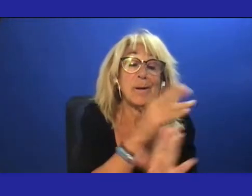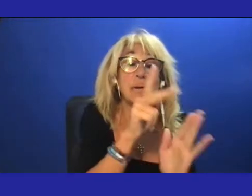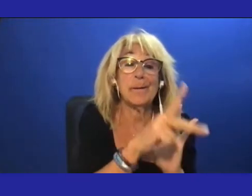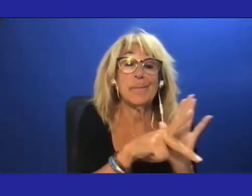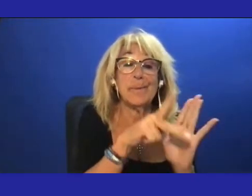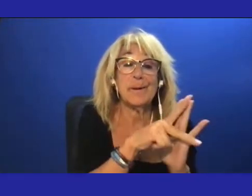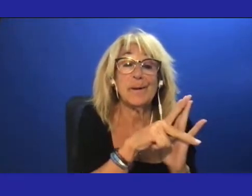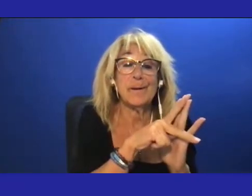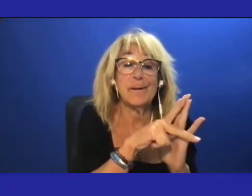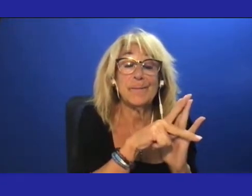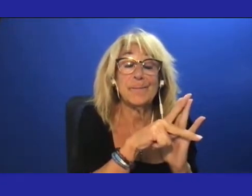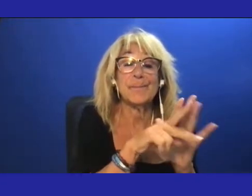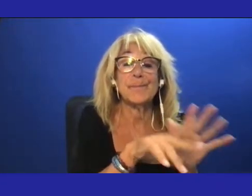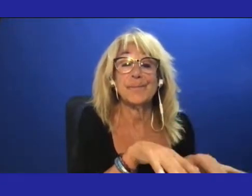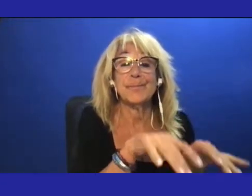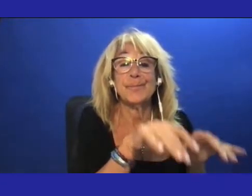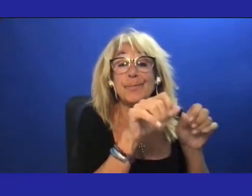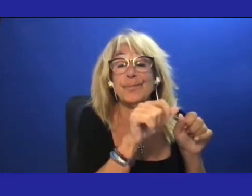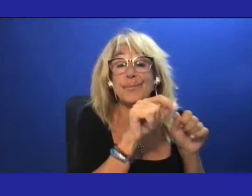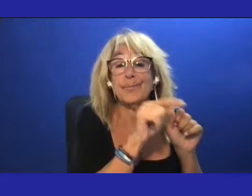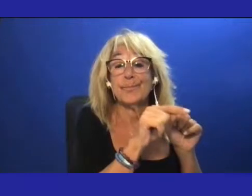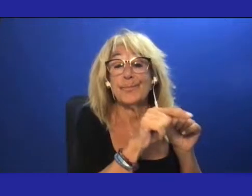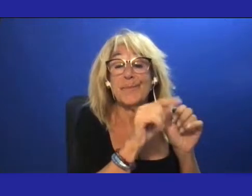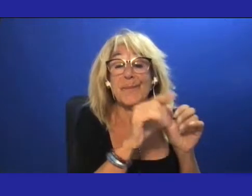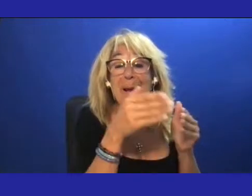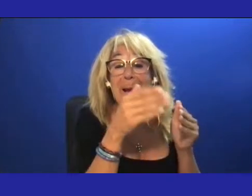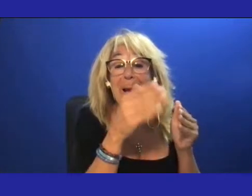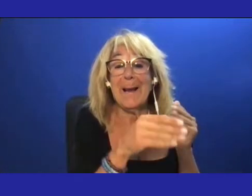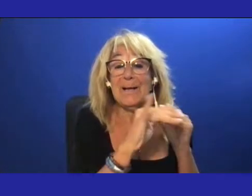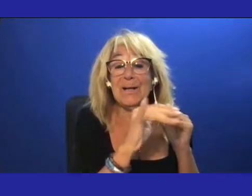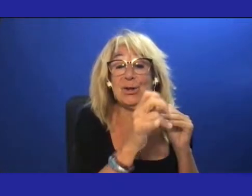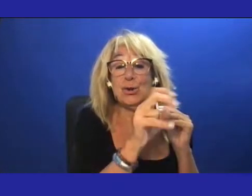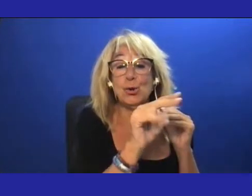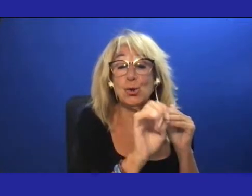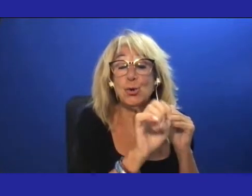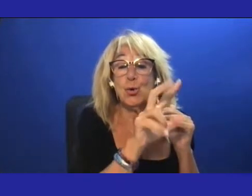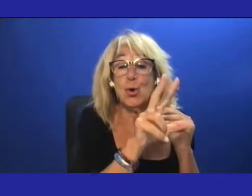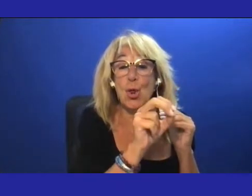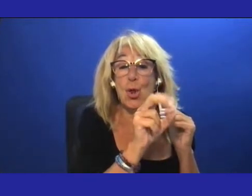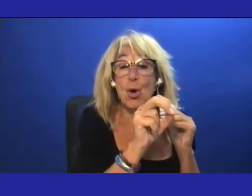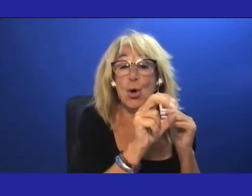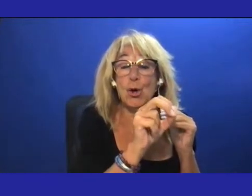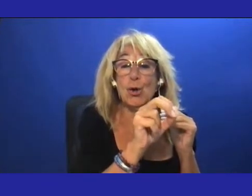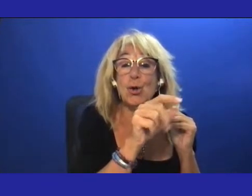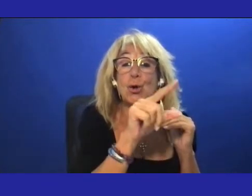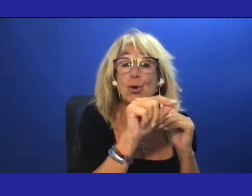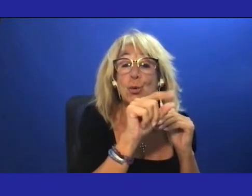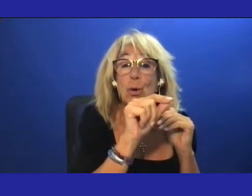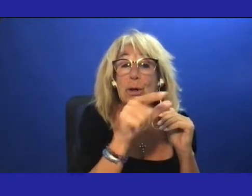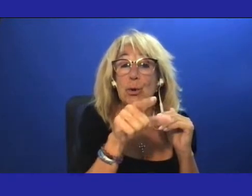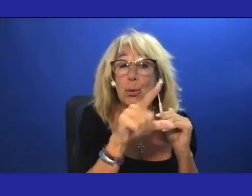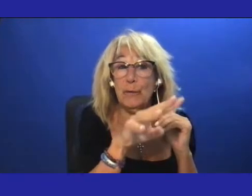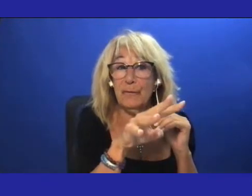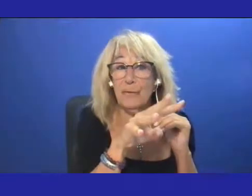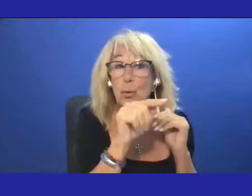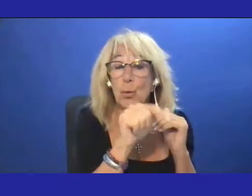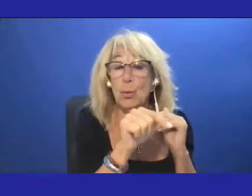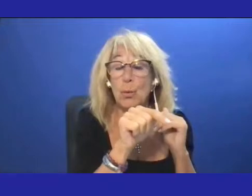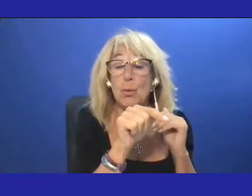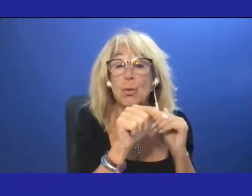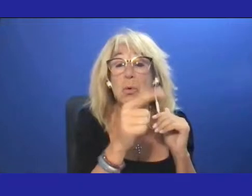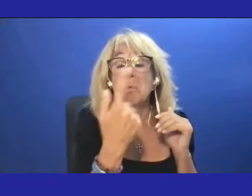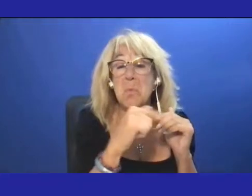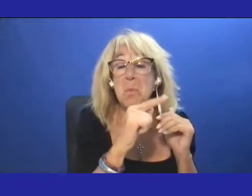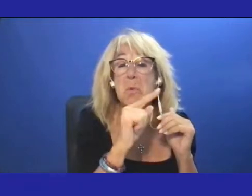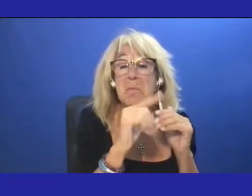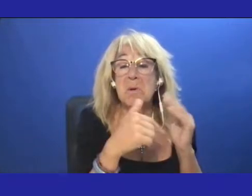terminated itself at the end of June 30th, 2024. And so quite naturally, we've been in the process to